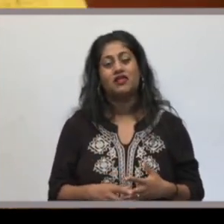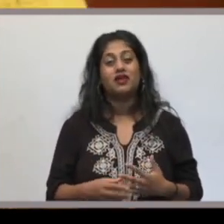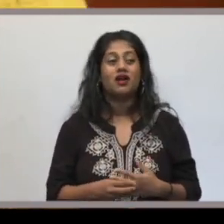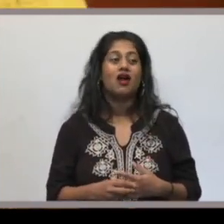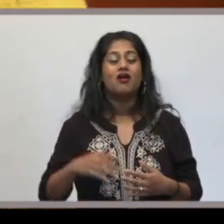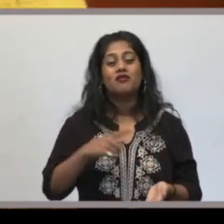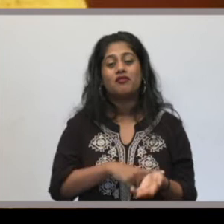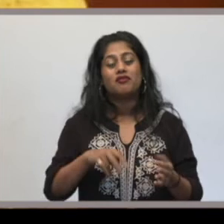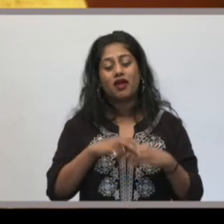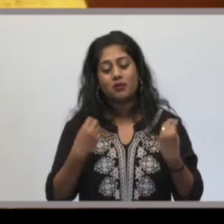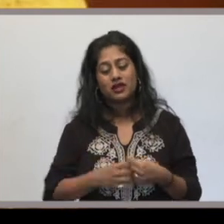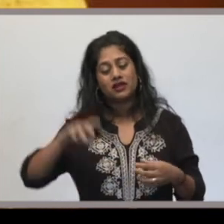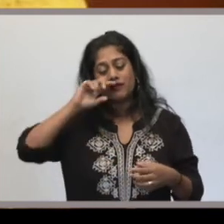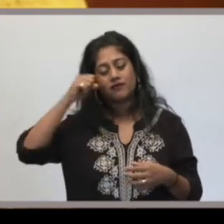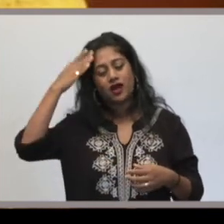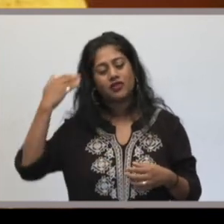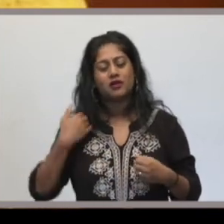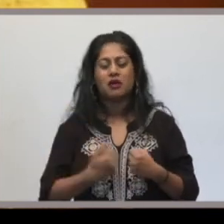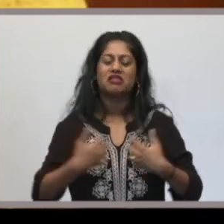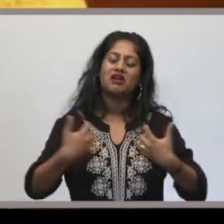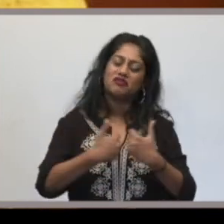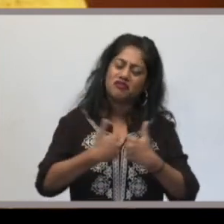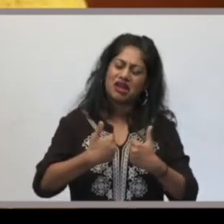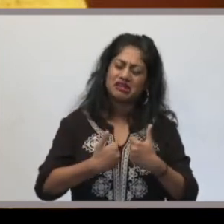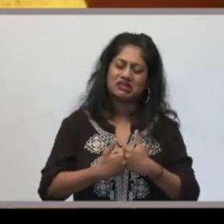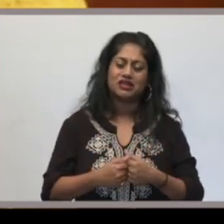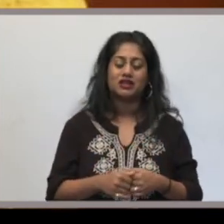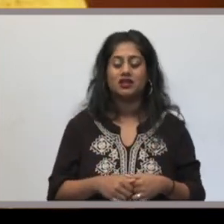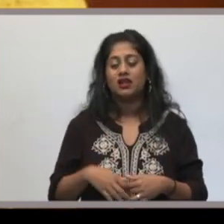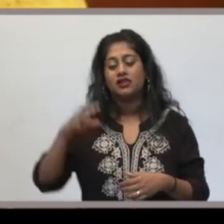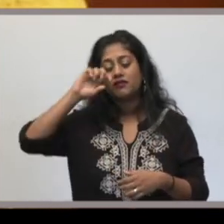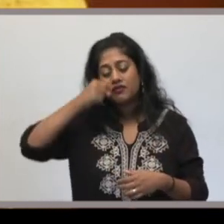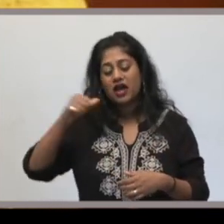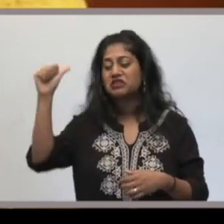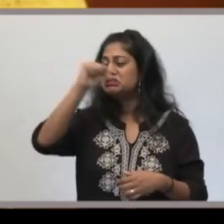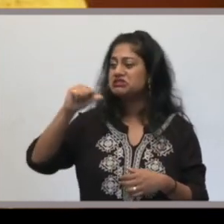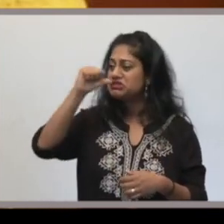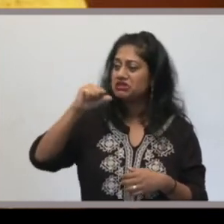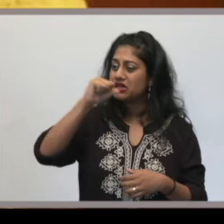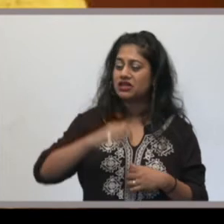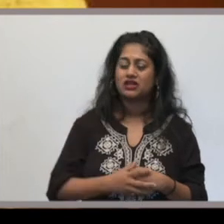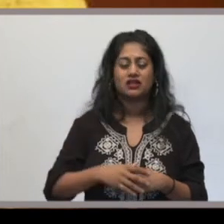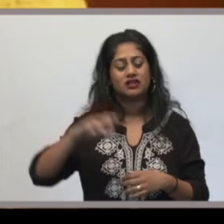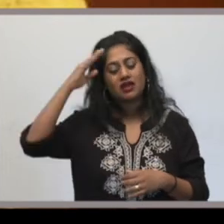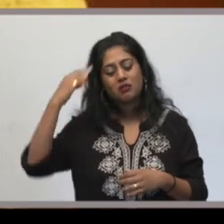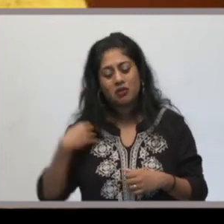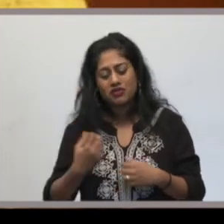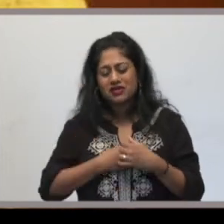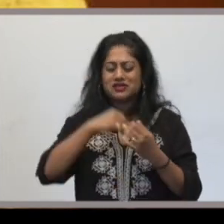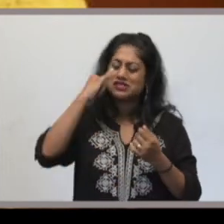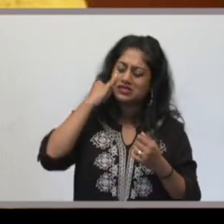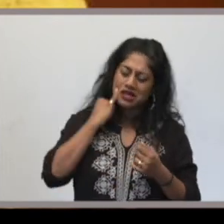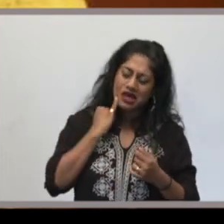never came back. There are people going through that very experience right now. Friend, they need your